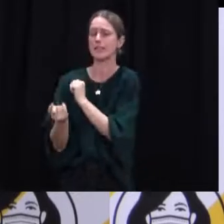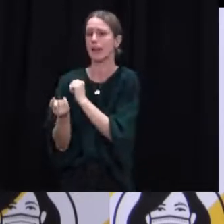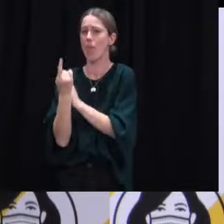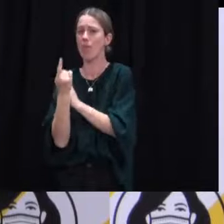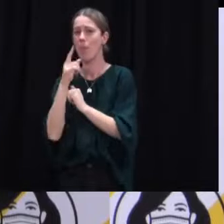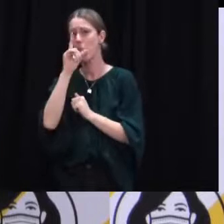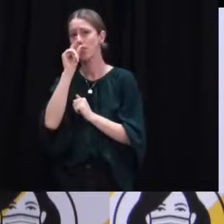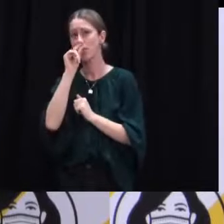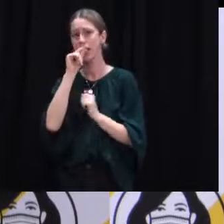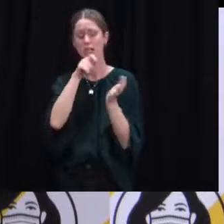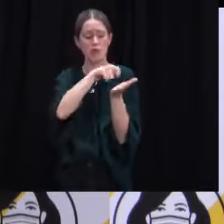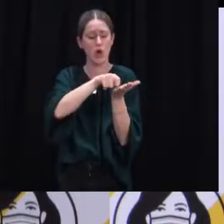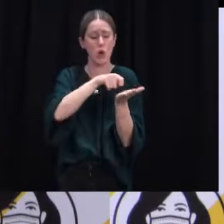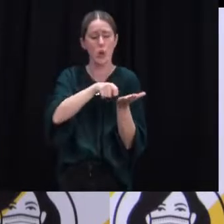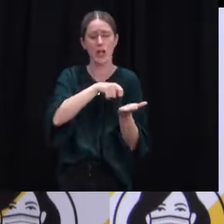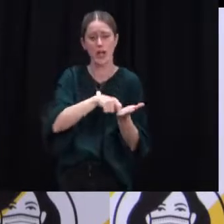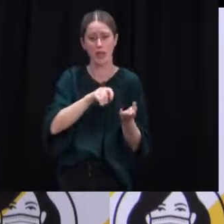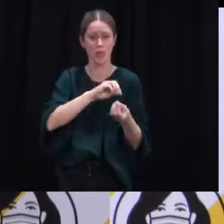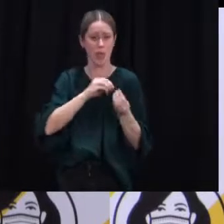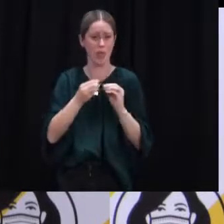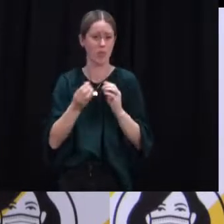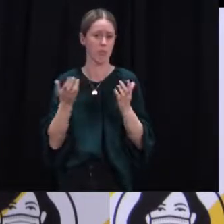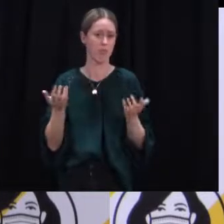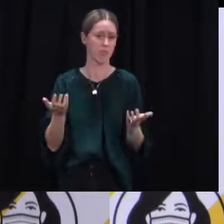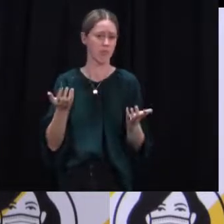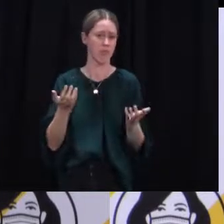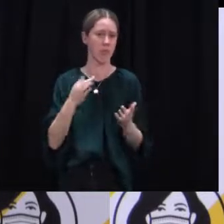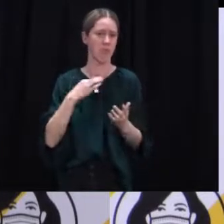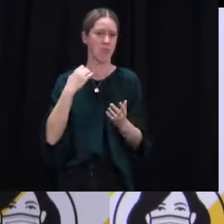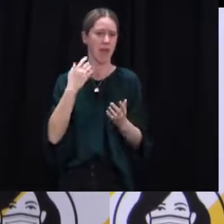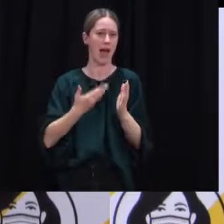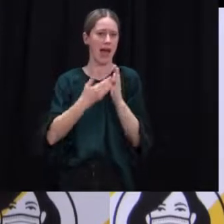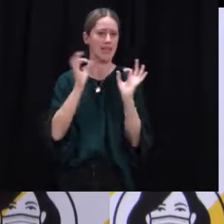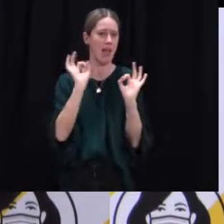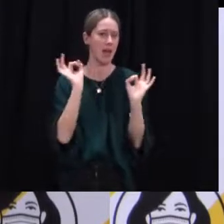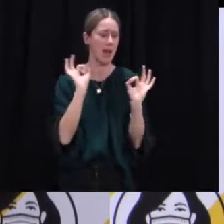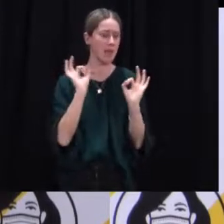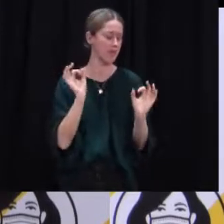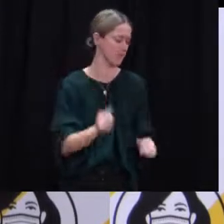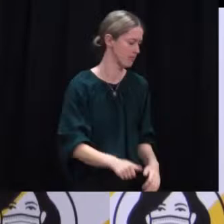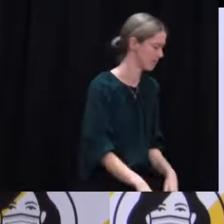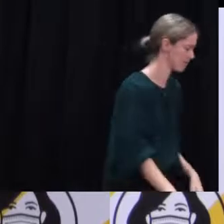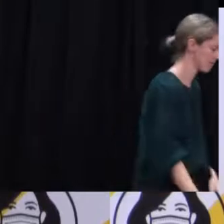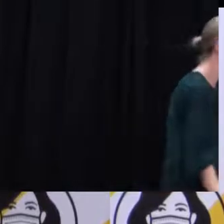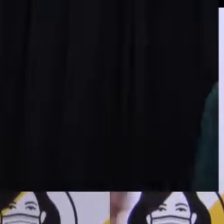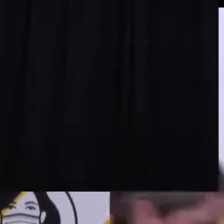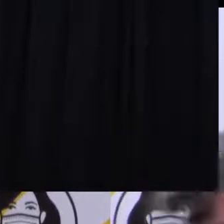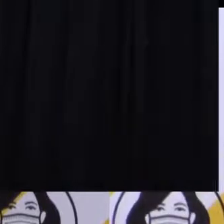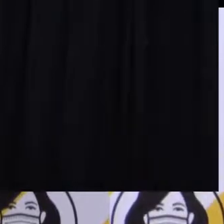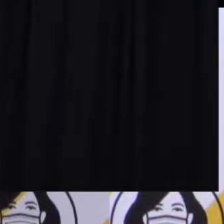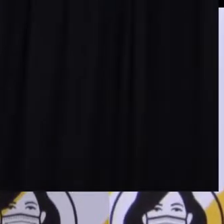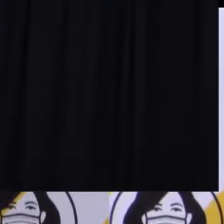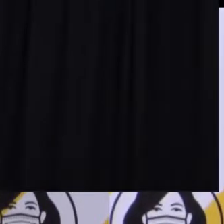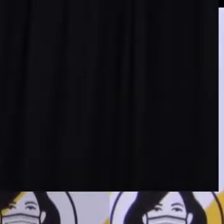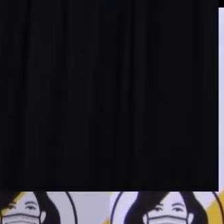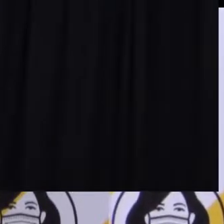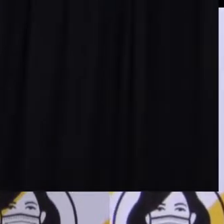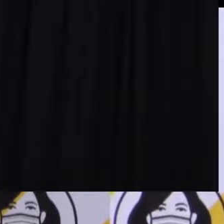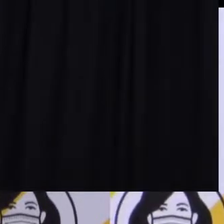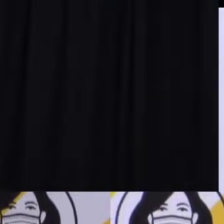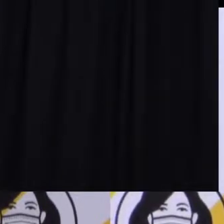think, are very diligent. These things do happen. It could simply be a recording issue here,